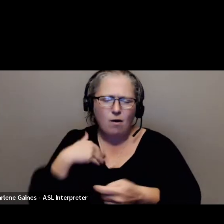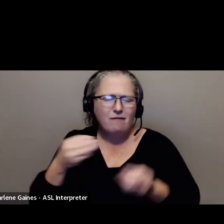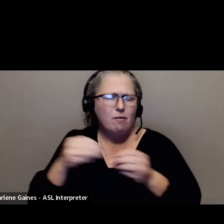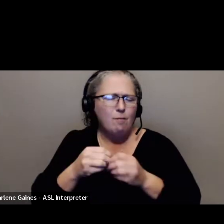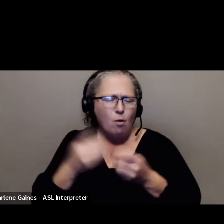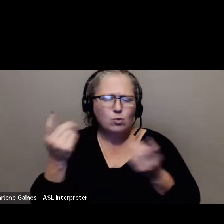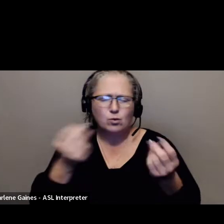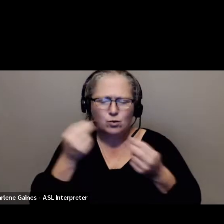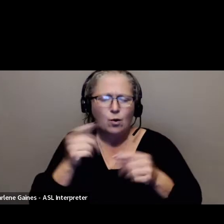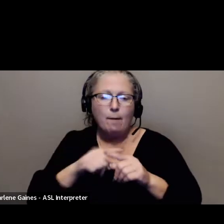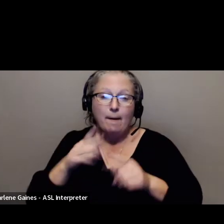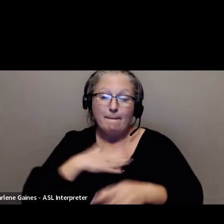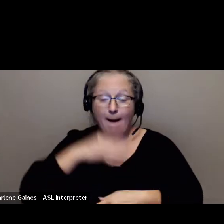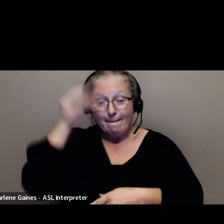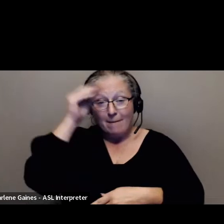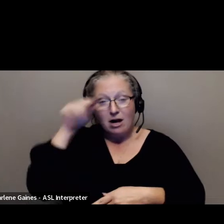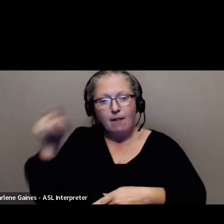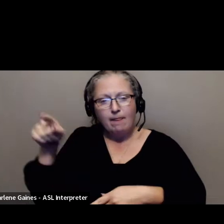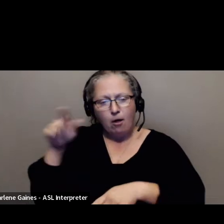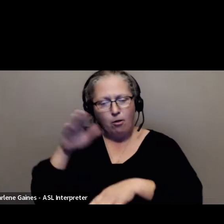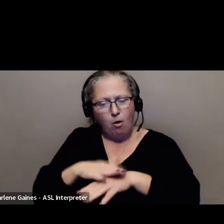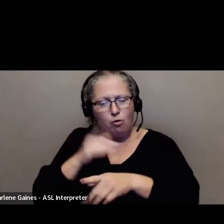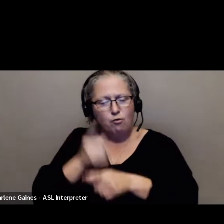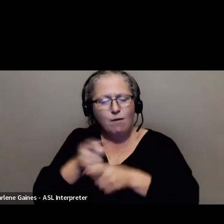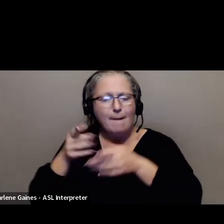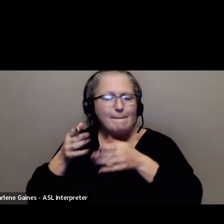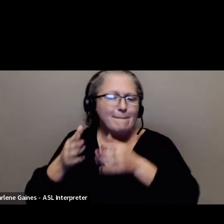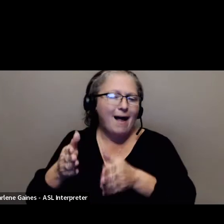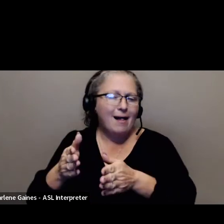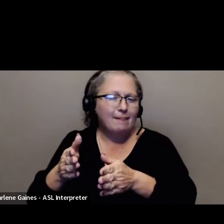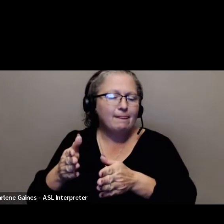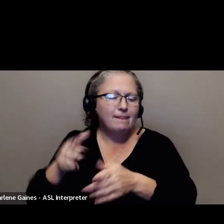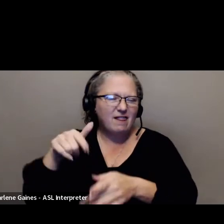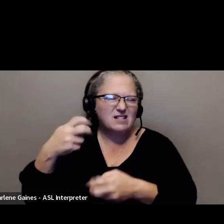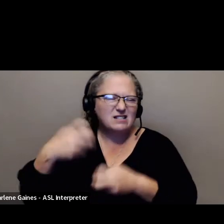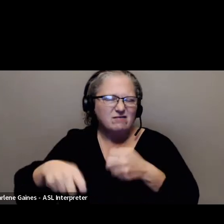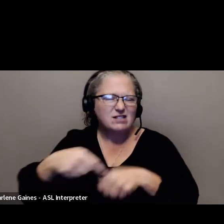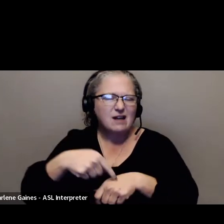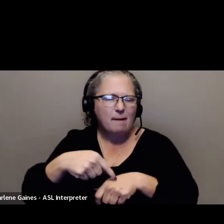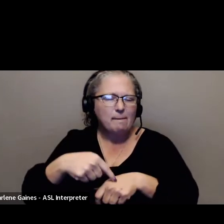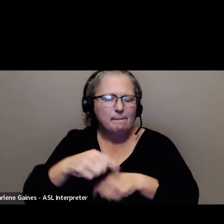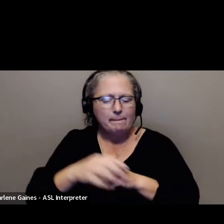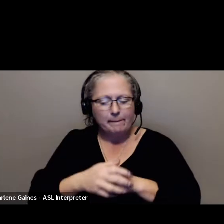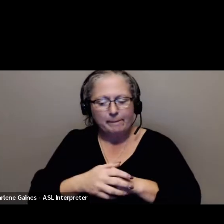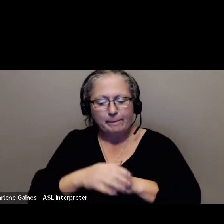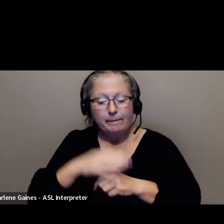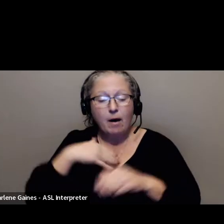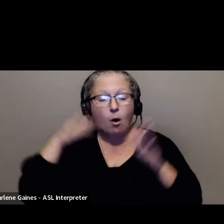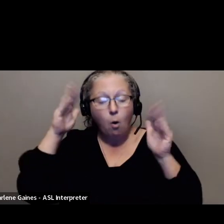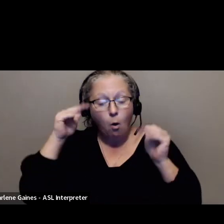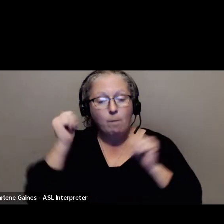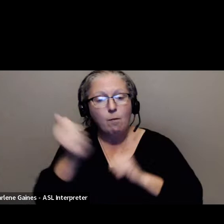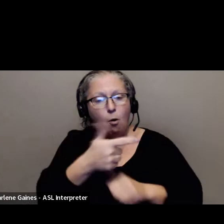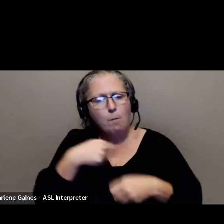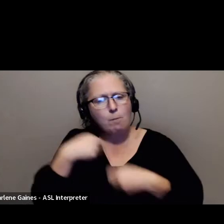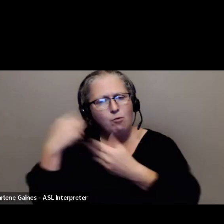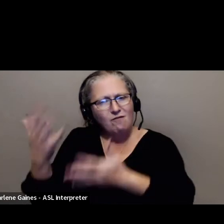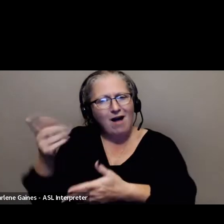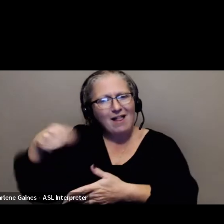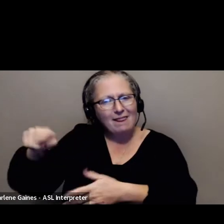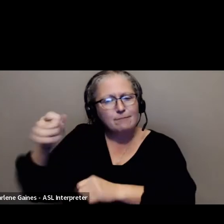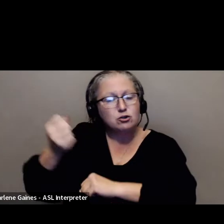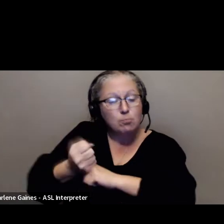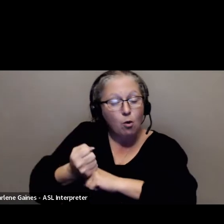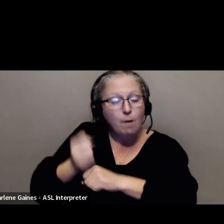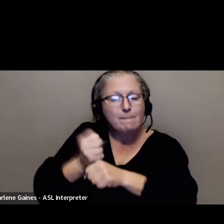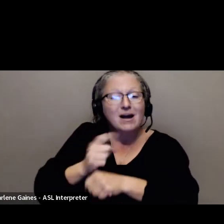but in my opinion, they are on the right path at this very difficult time. It is my hope that you'll provide them with the needed support